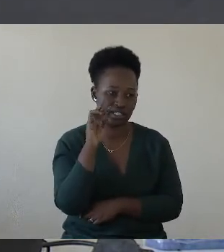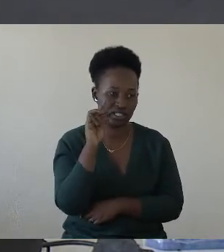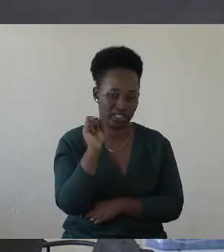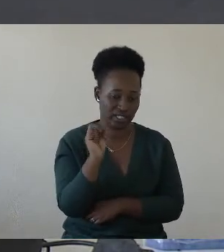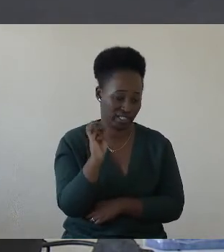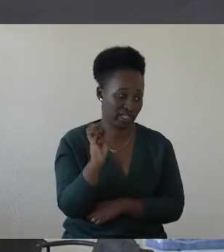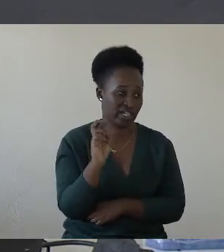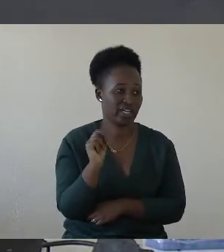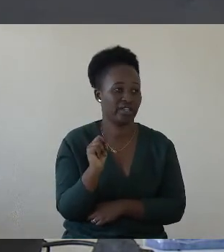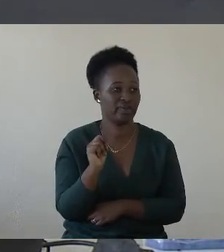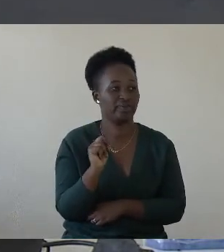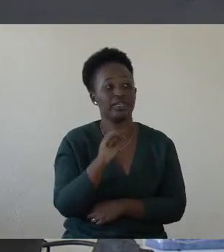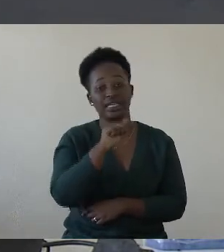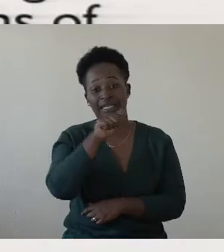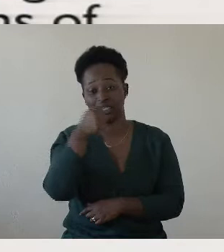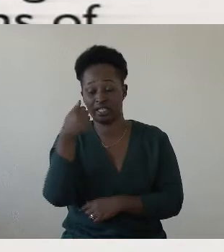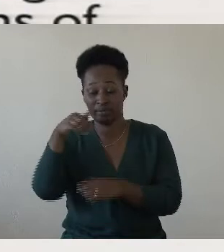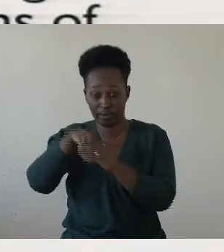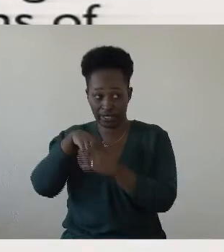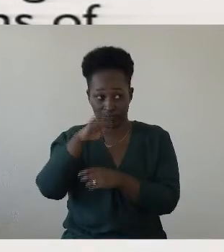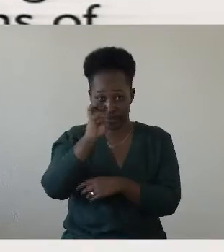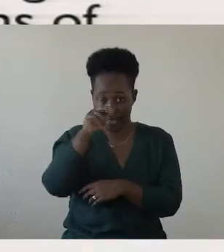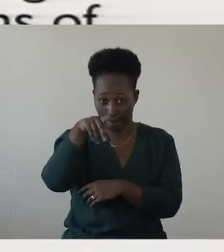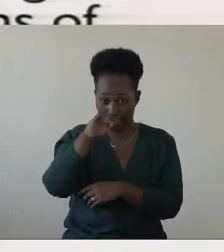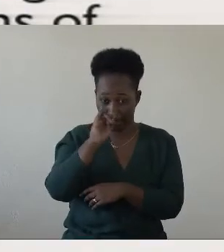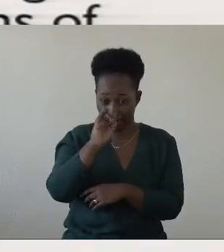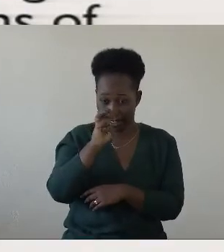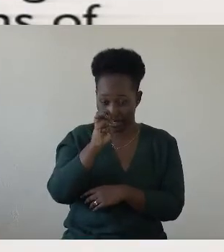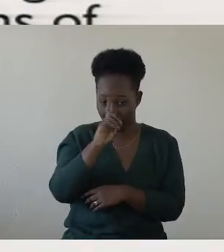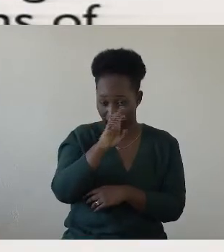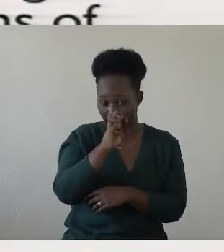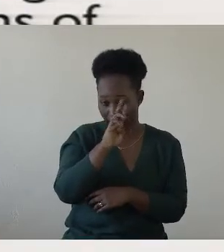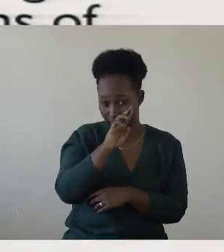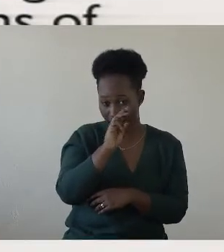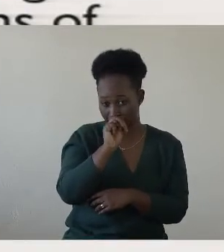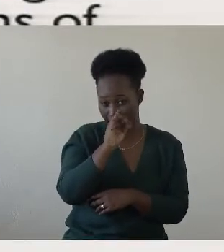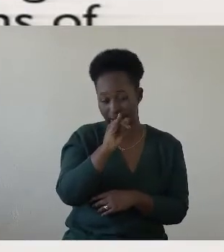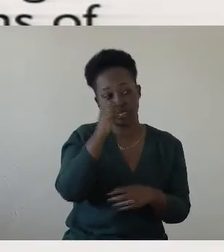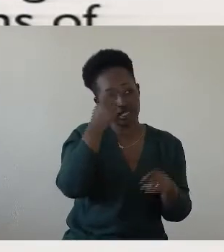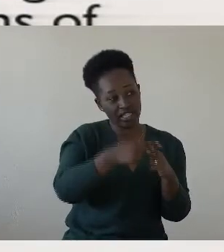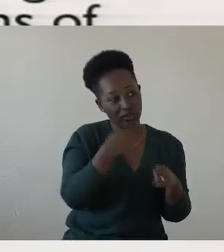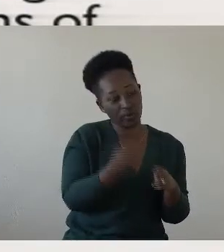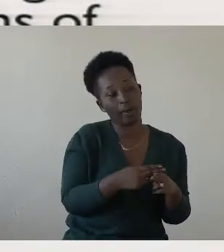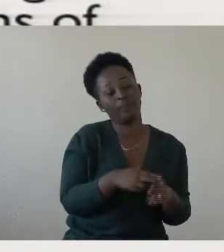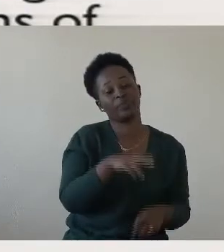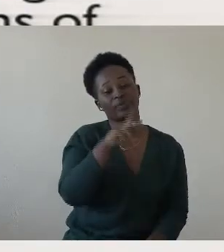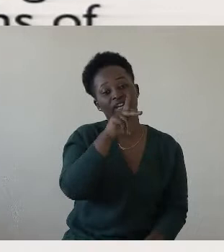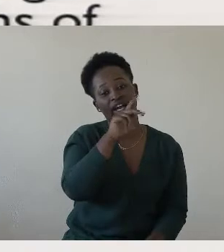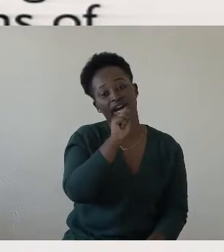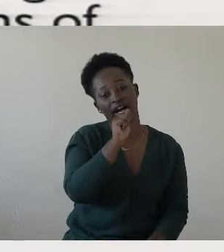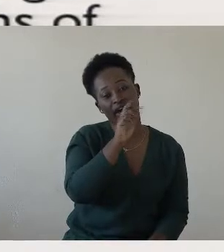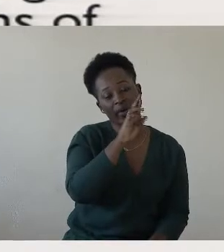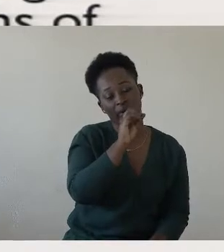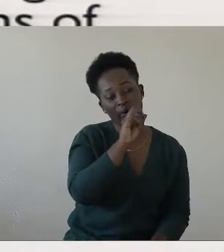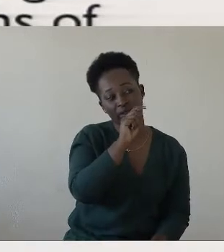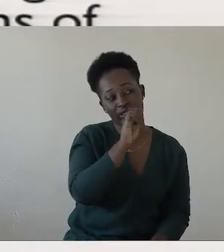keratin. Now the major component that is found in the dermis, it is called collagen. And it is a band